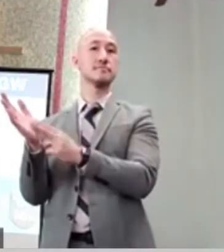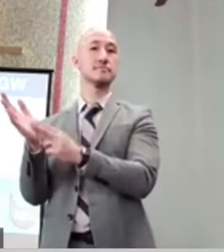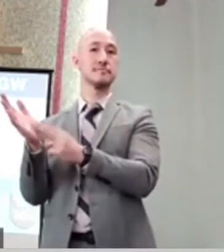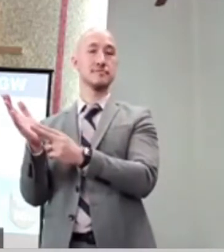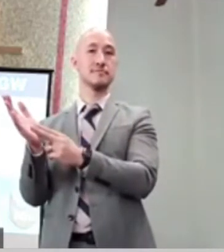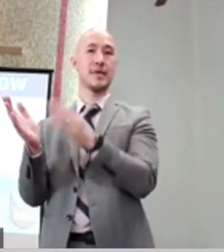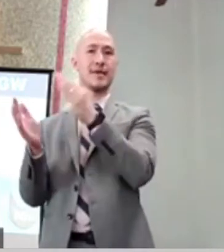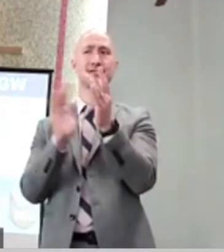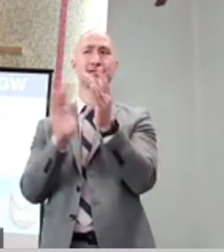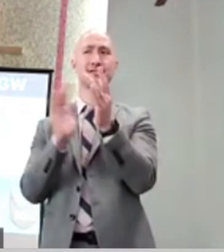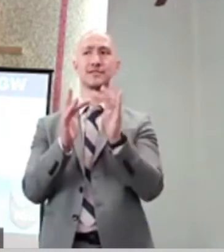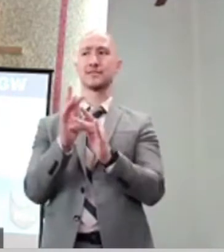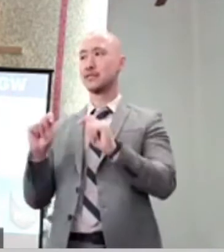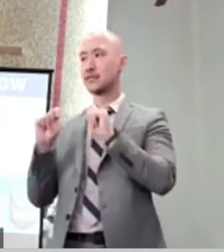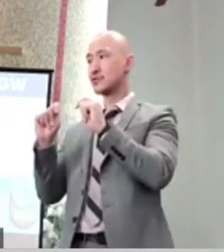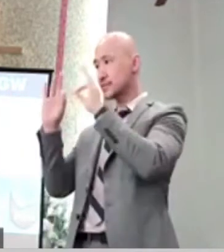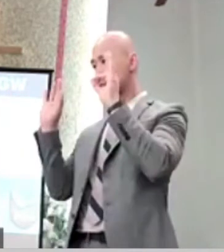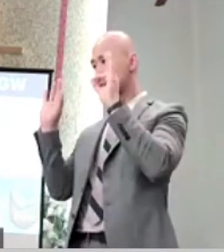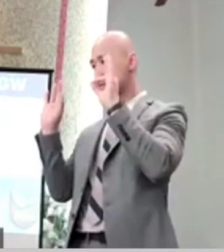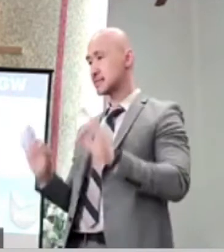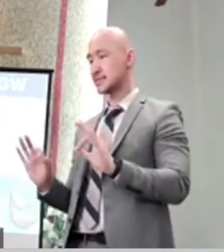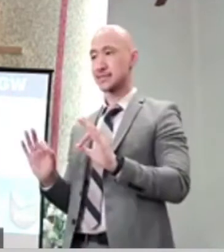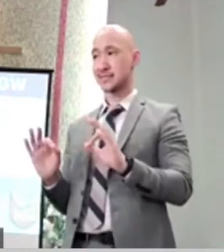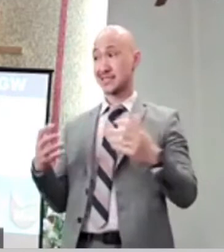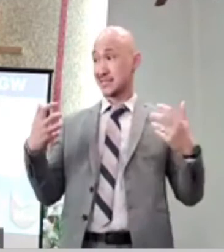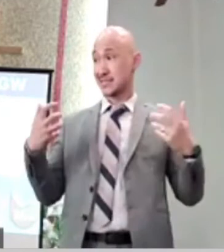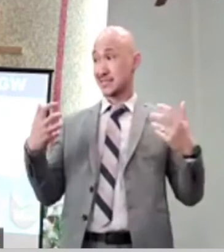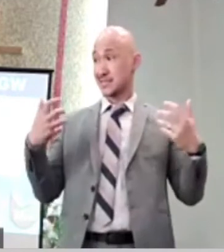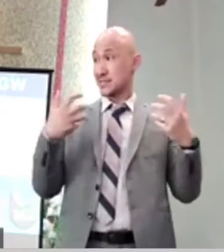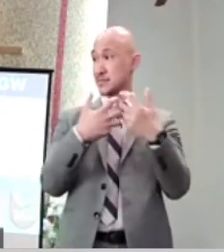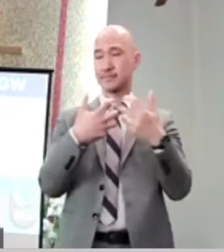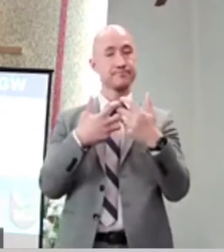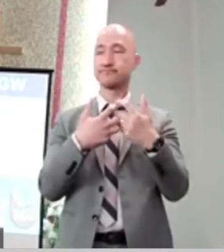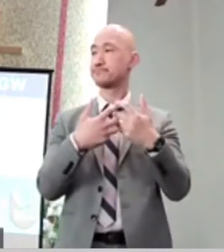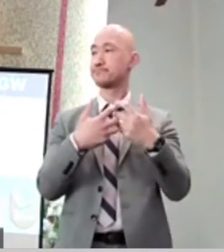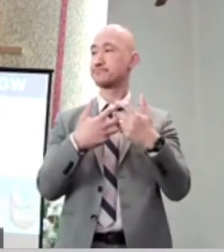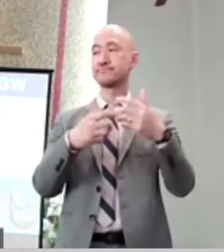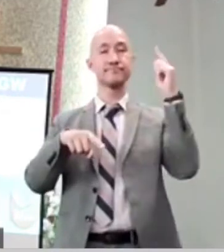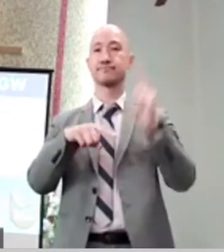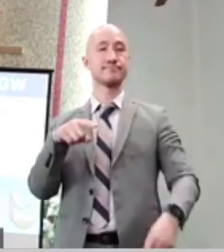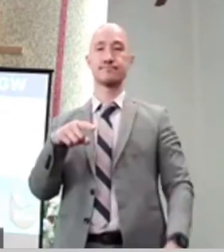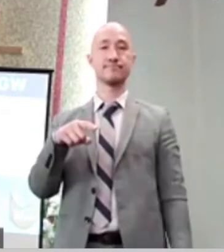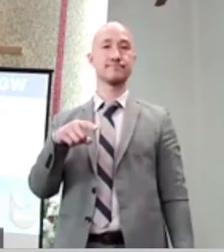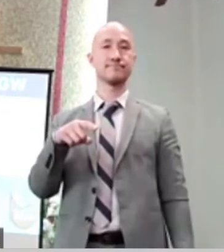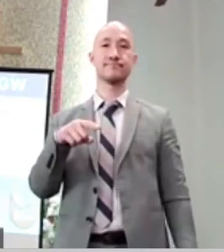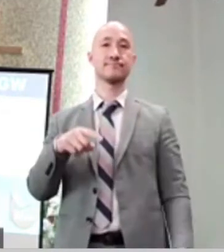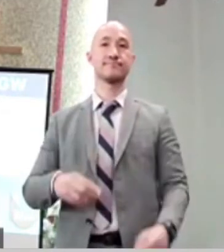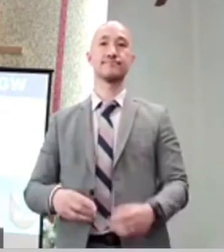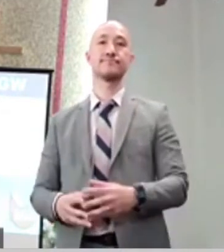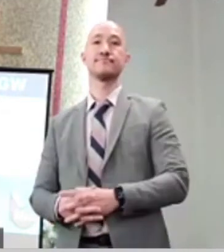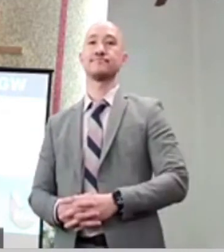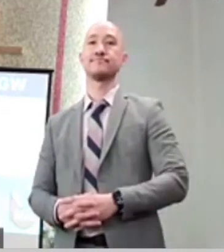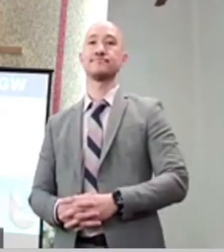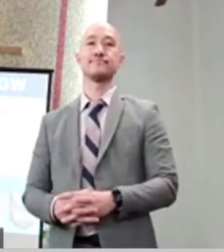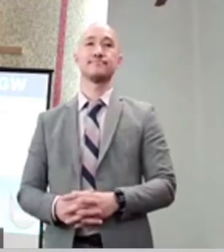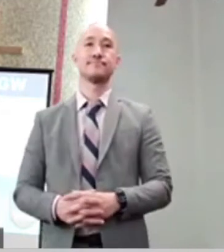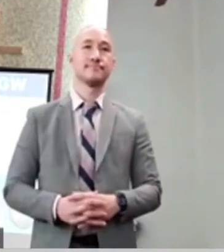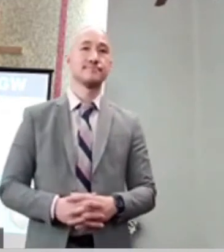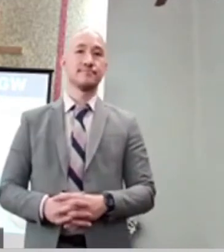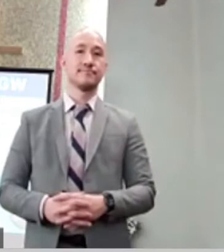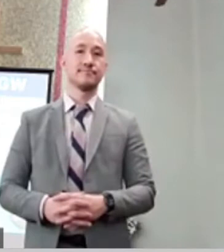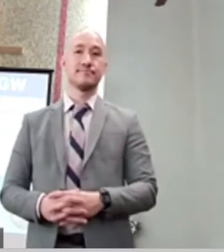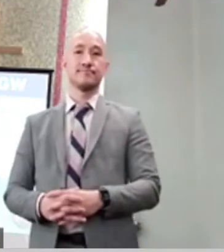what he's telling the Pharisees, old wineskins. You've been crippled by your interpretations. You've